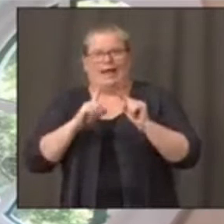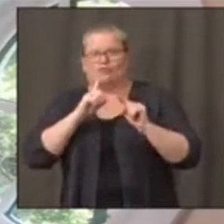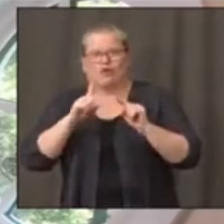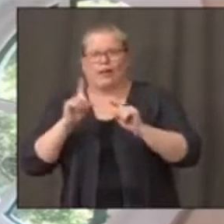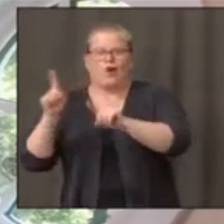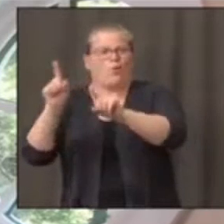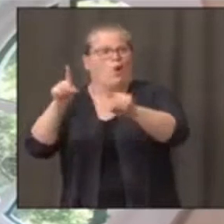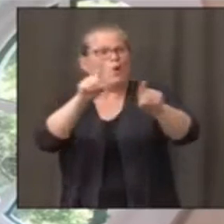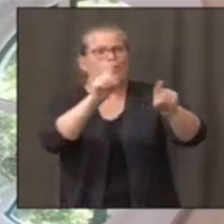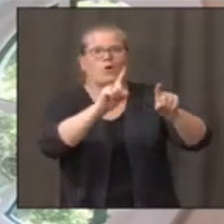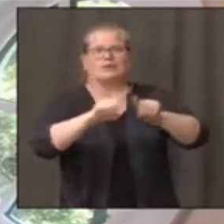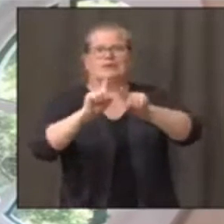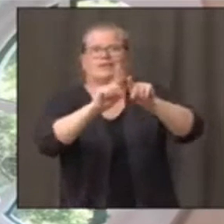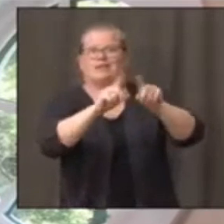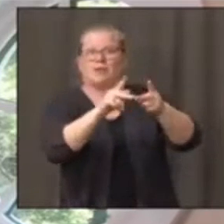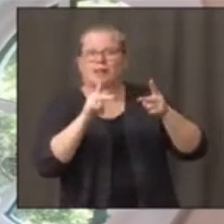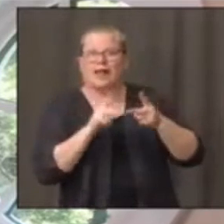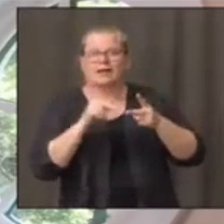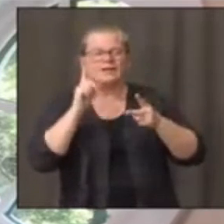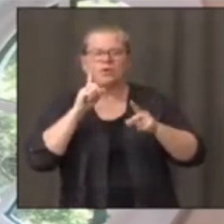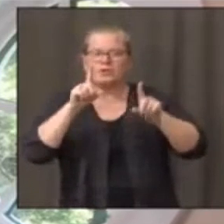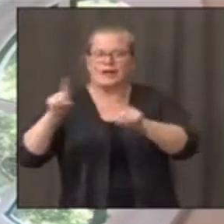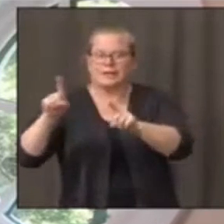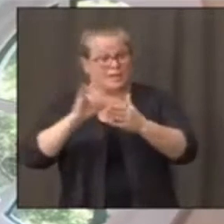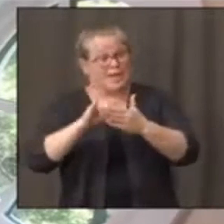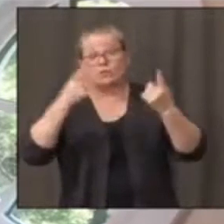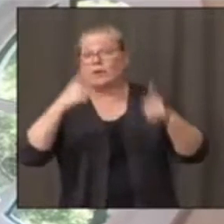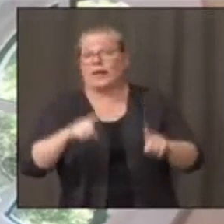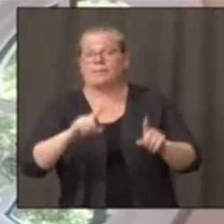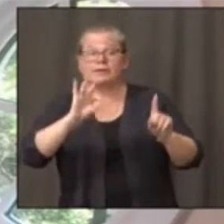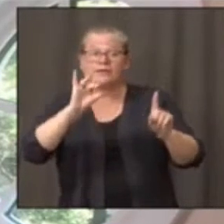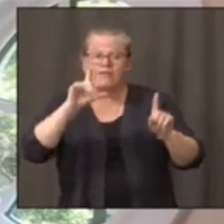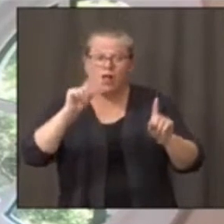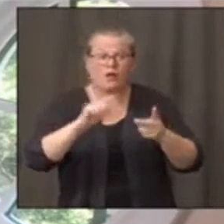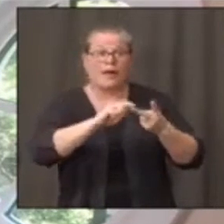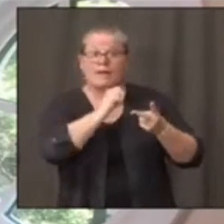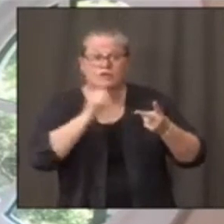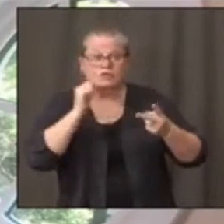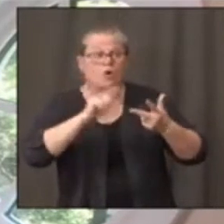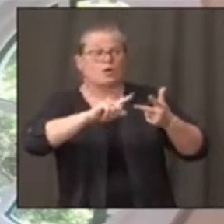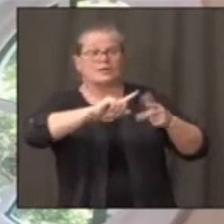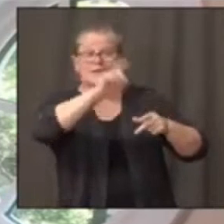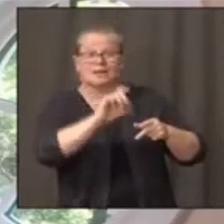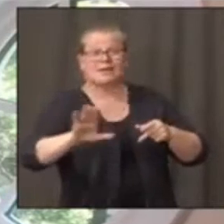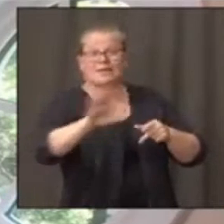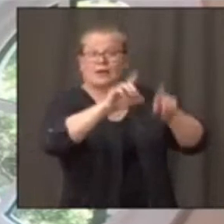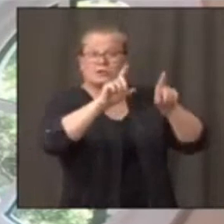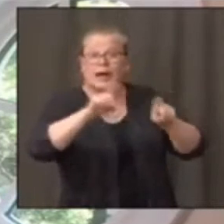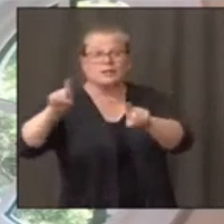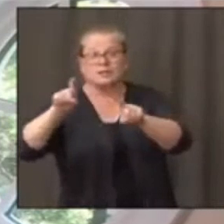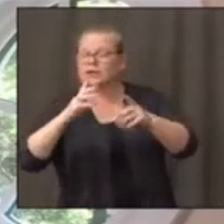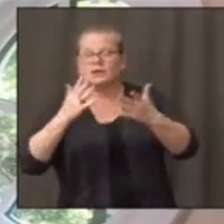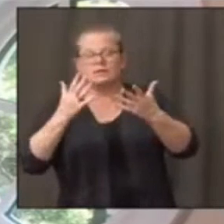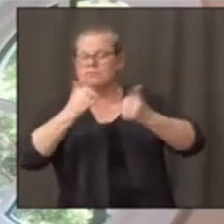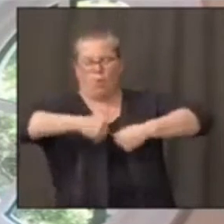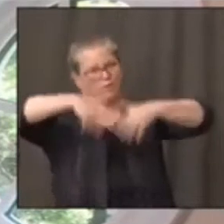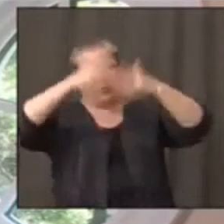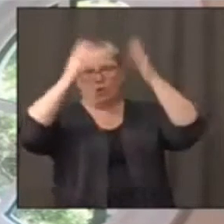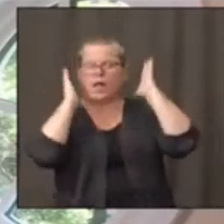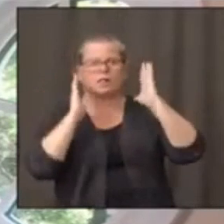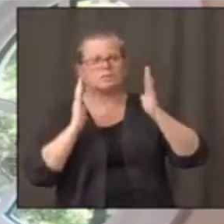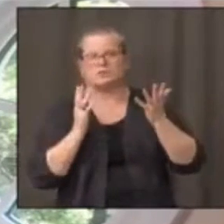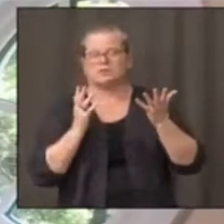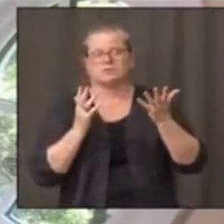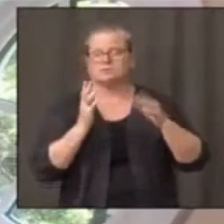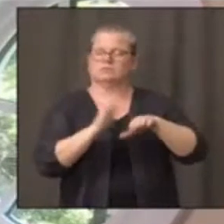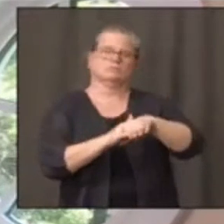as a consequence, Texas, Arizona, Florida, seeing their testing capacity get overwhelmed. And regarding testing